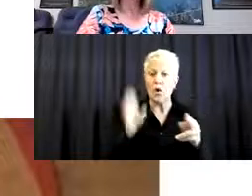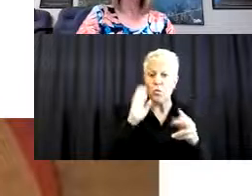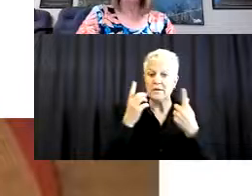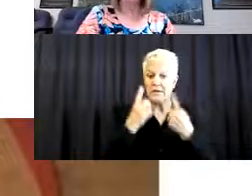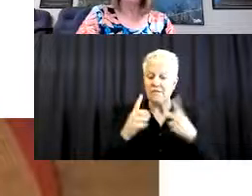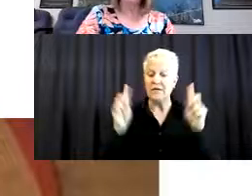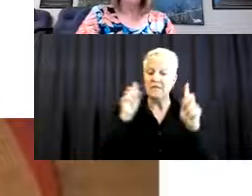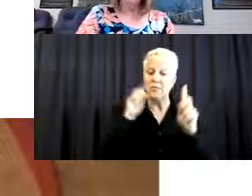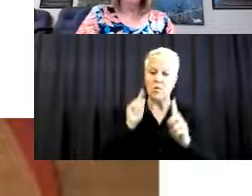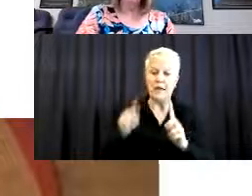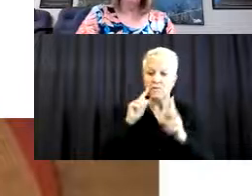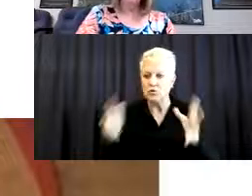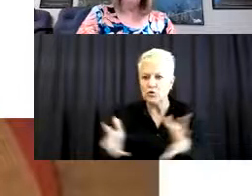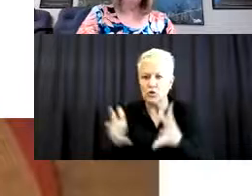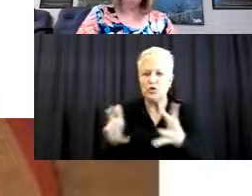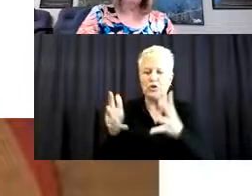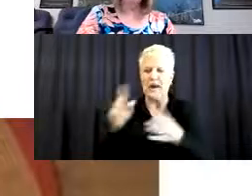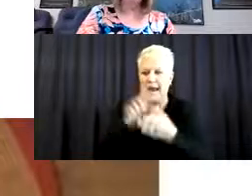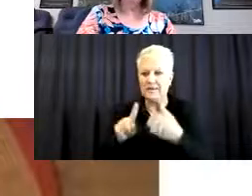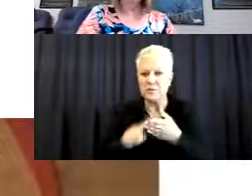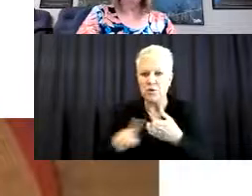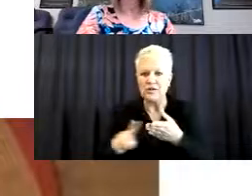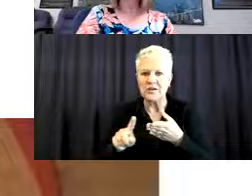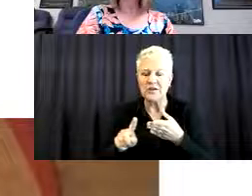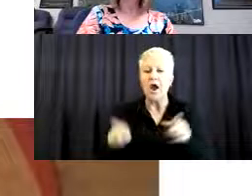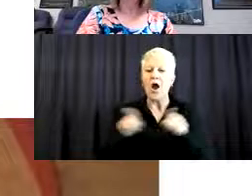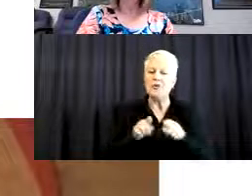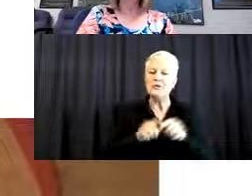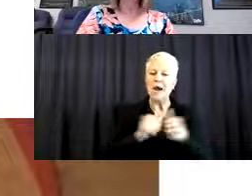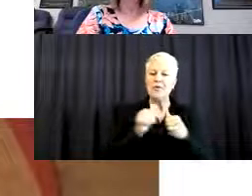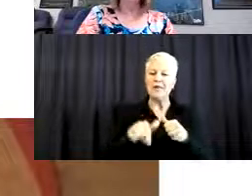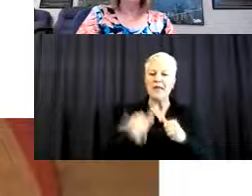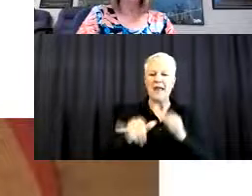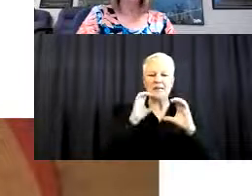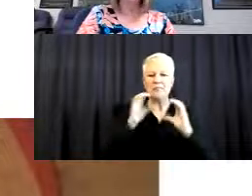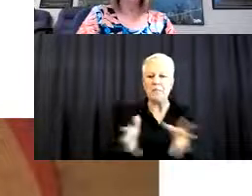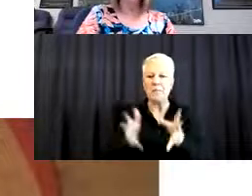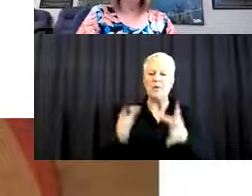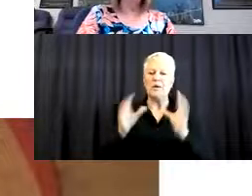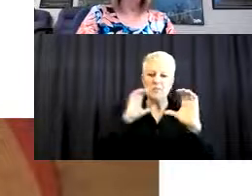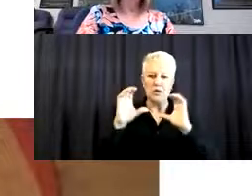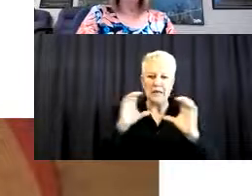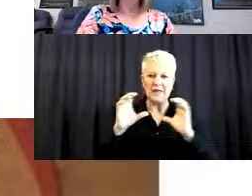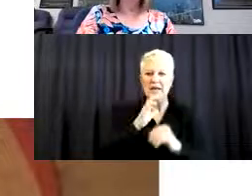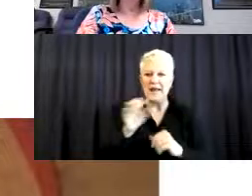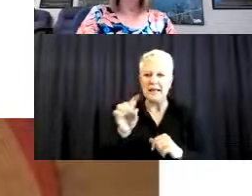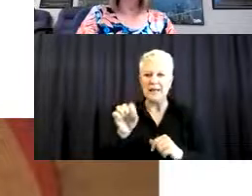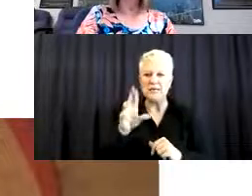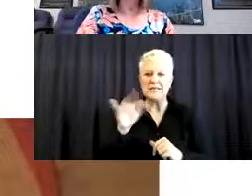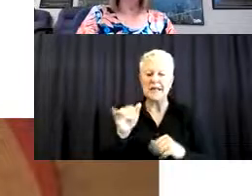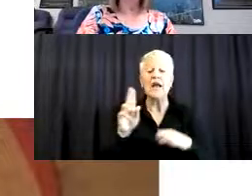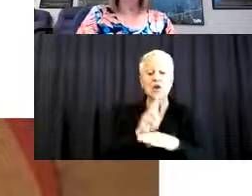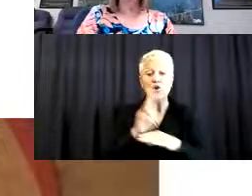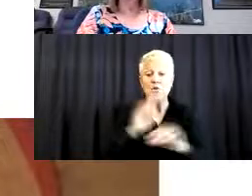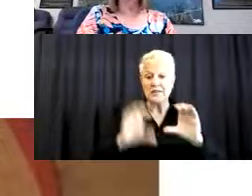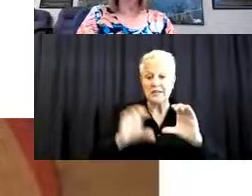nurturing exploration. And then how could they also promote communication and literacy? Use the chat feature, please,